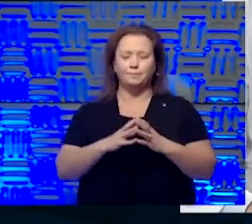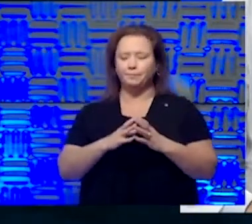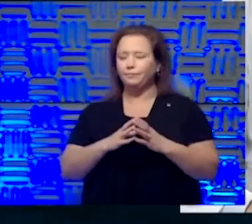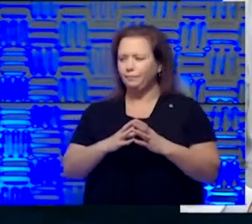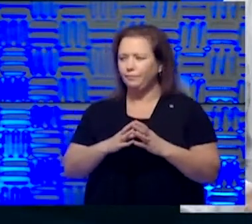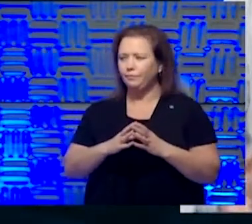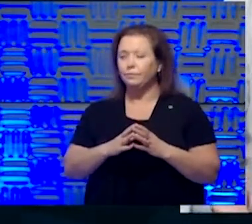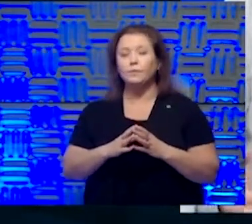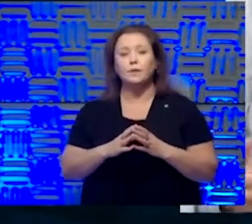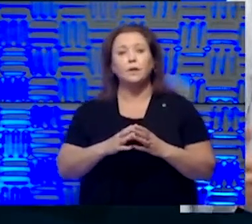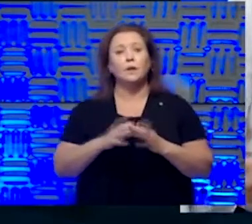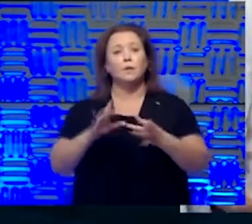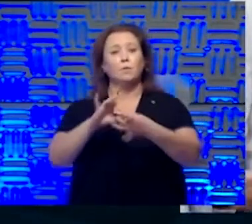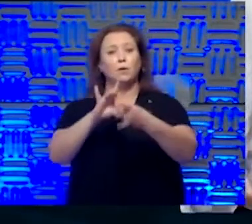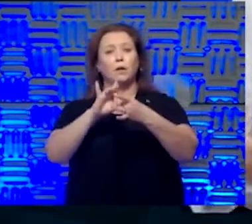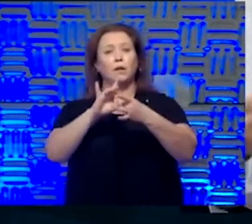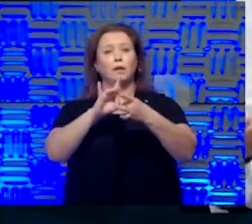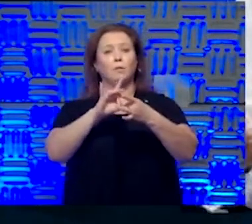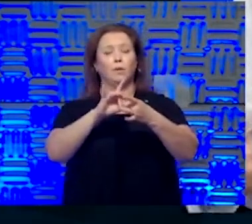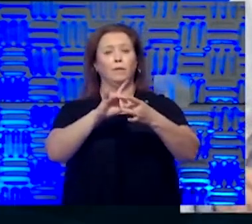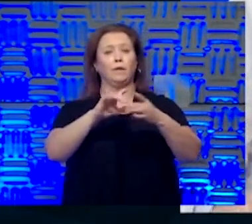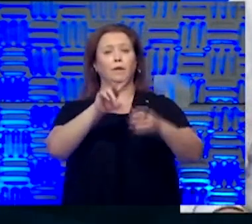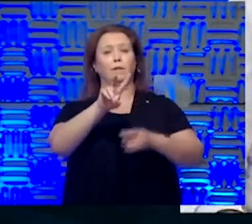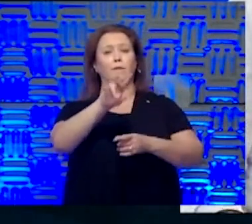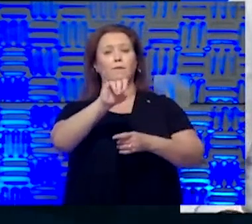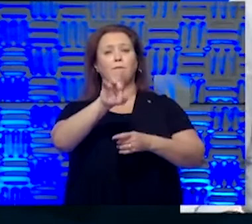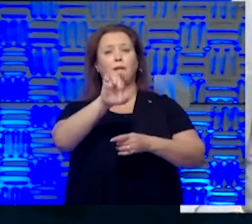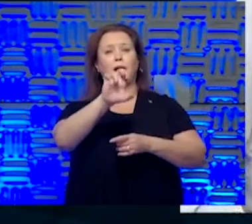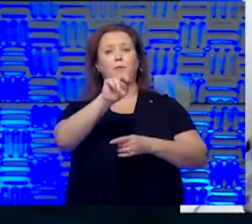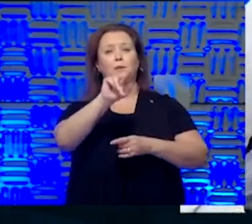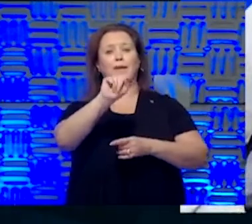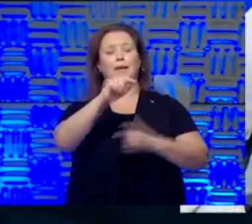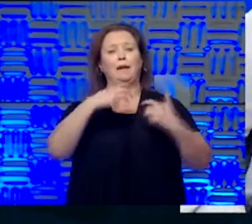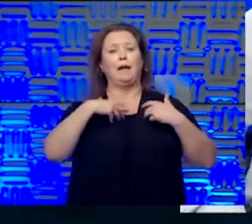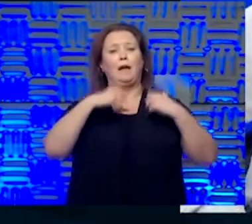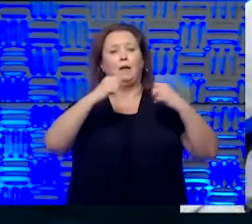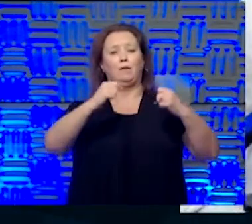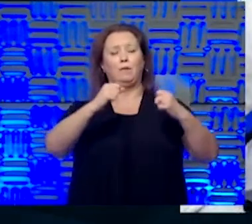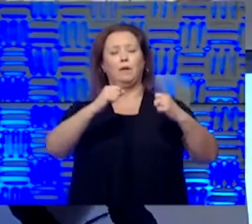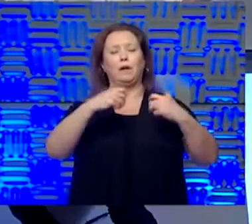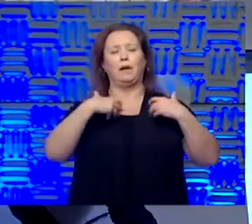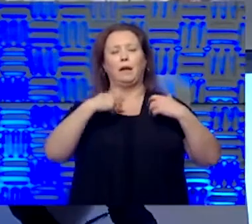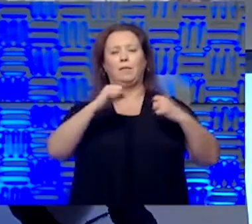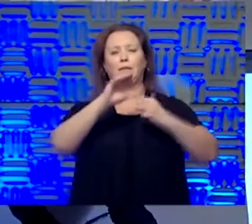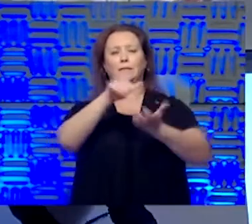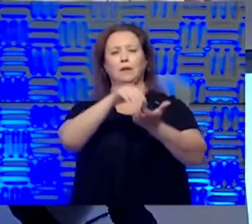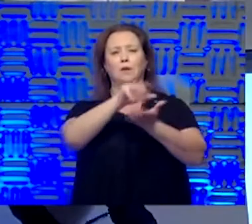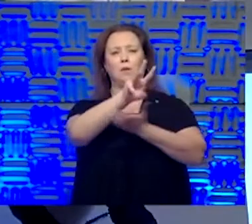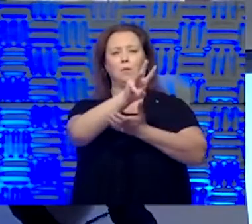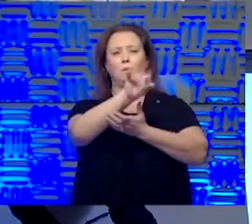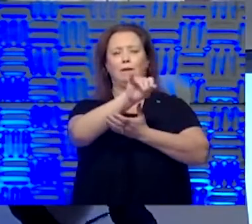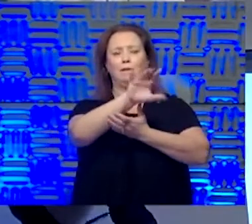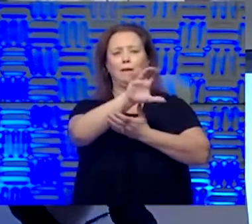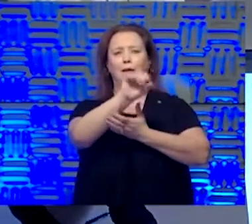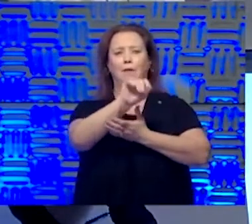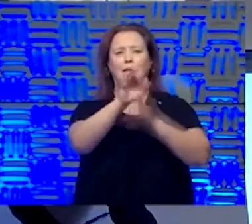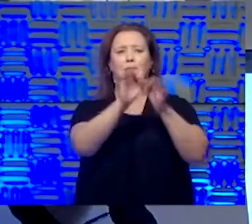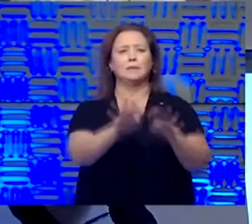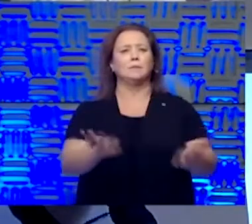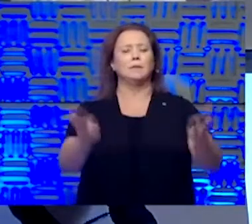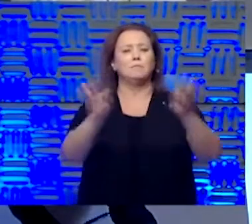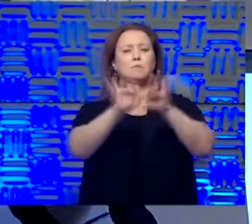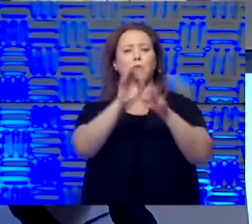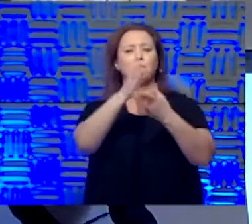we are closely tied with Vibrant Community, Vibrant Health, a federally qualified health center here in Wyandotte, and that's been an important part